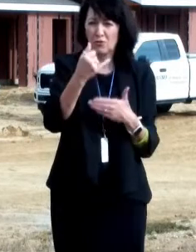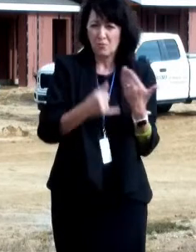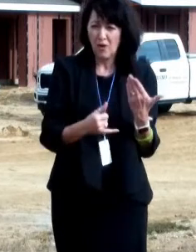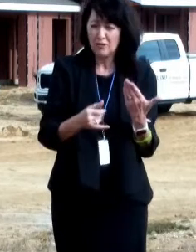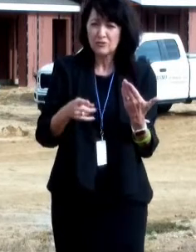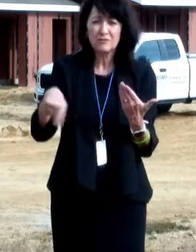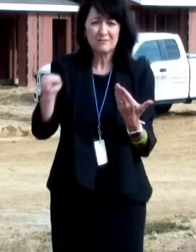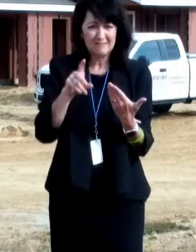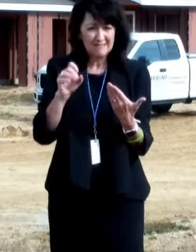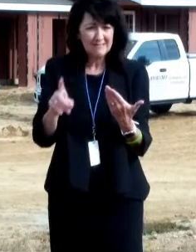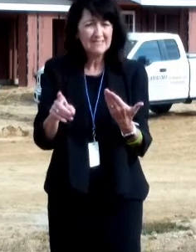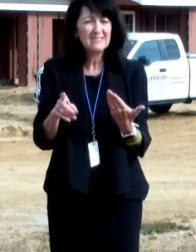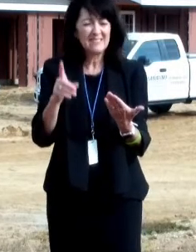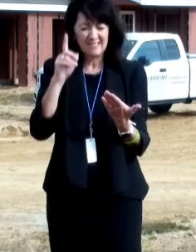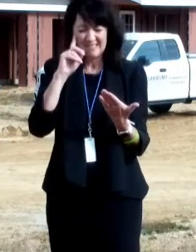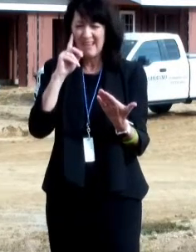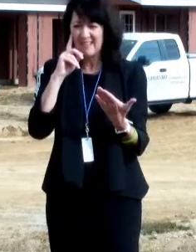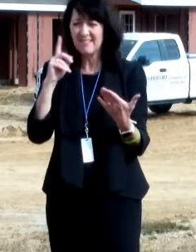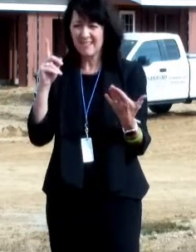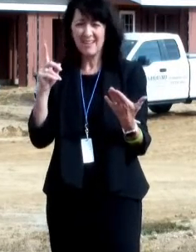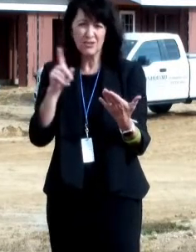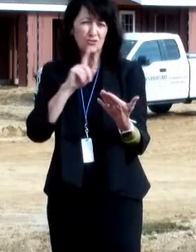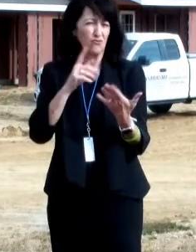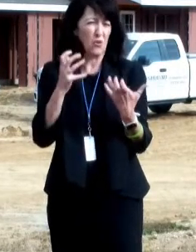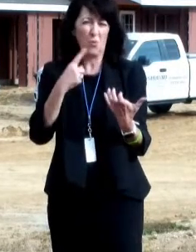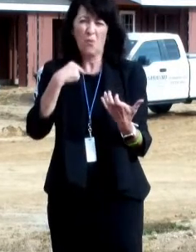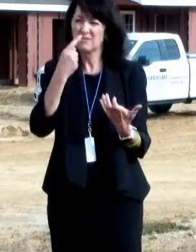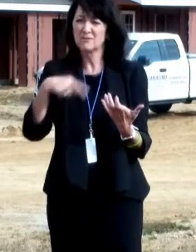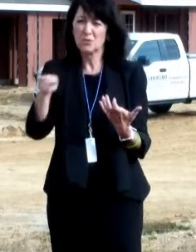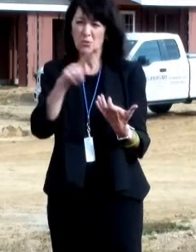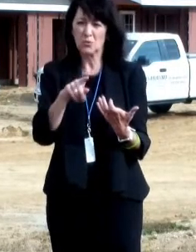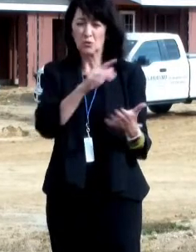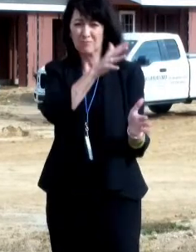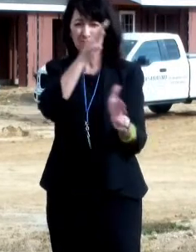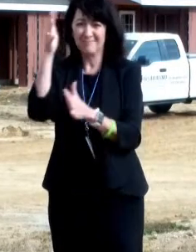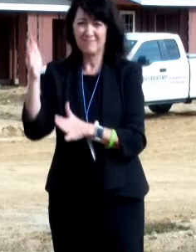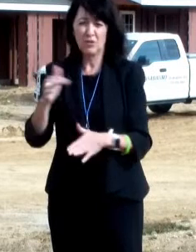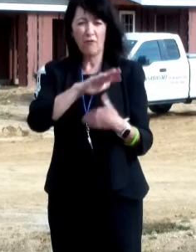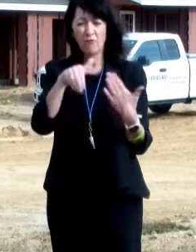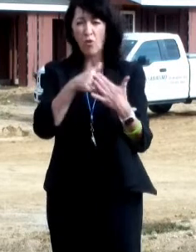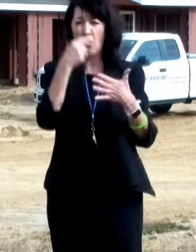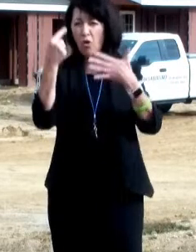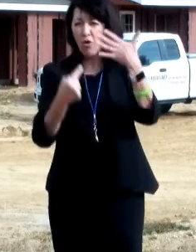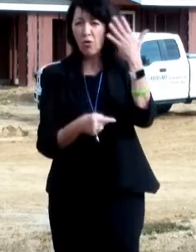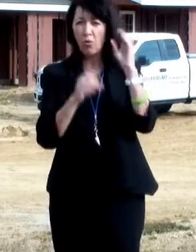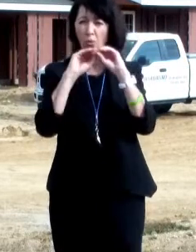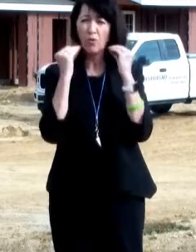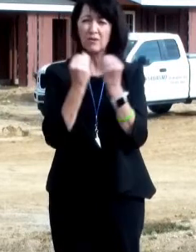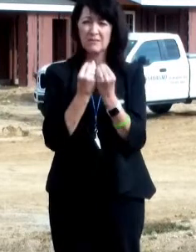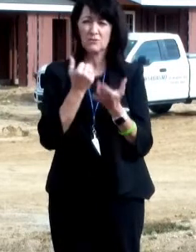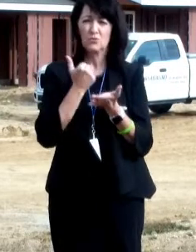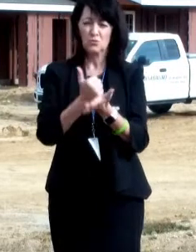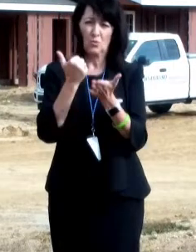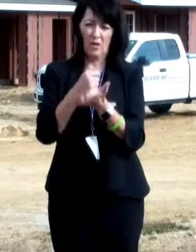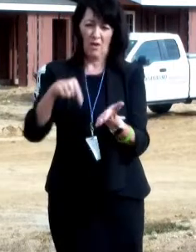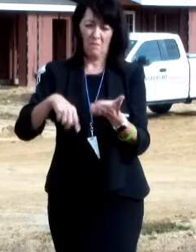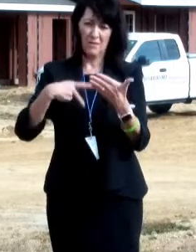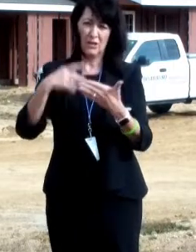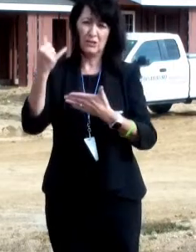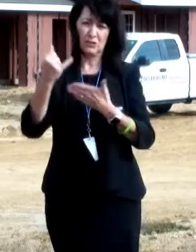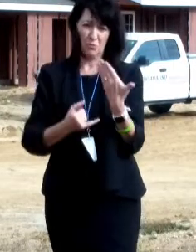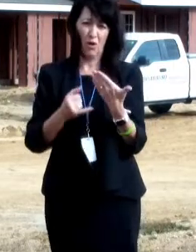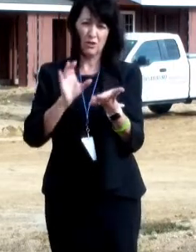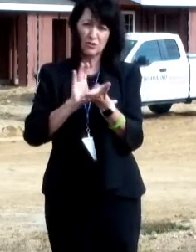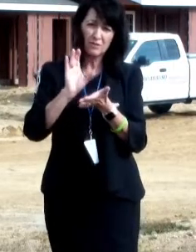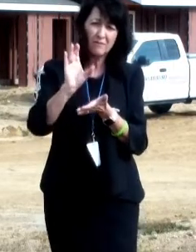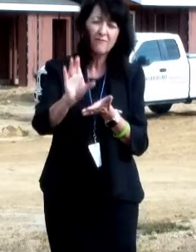calls, and some of them I think have helped out. Put your hands together just to say thanks to all the foundations who have helped out and helped making this